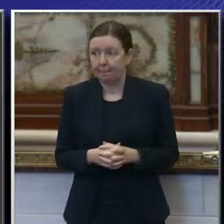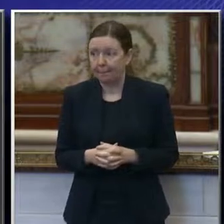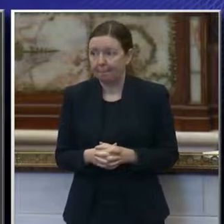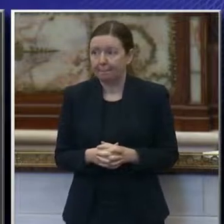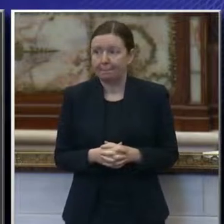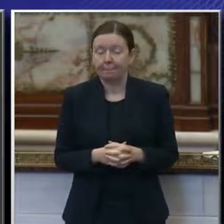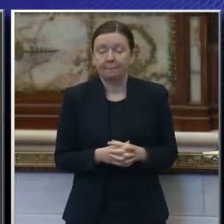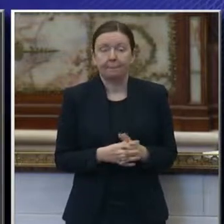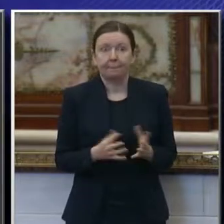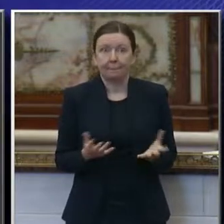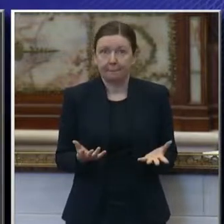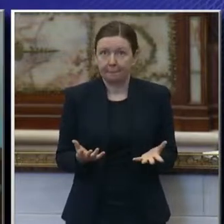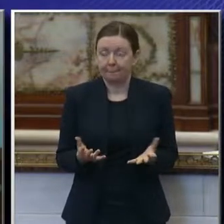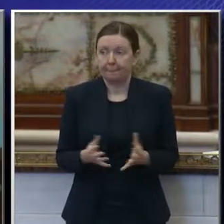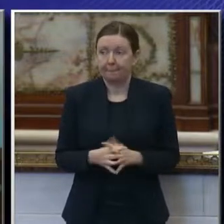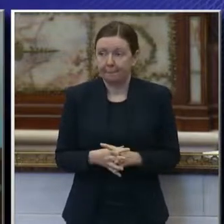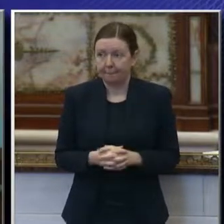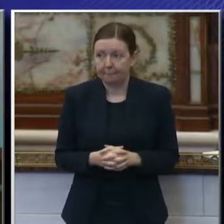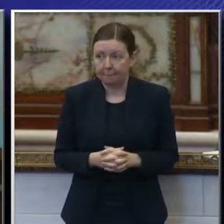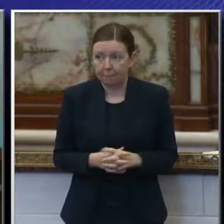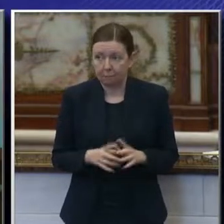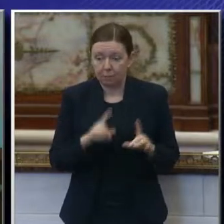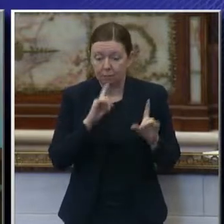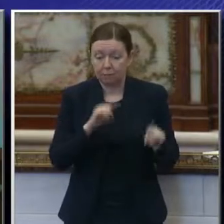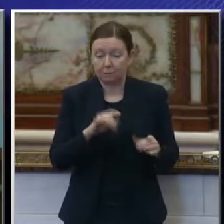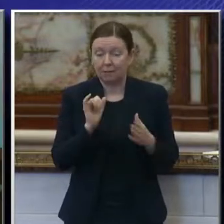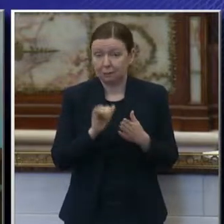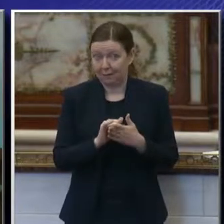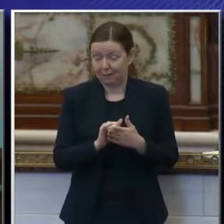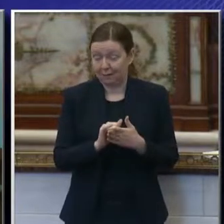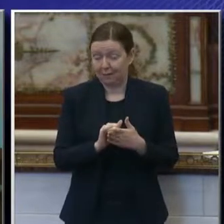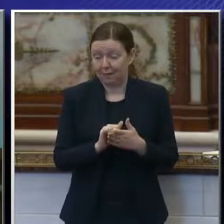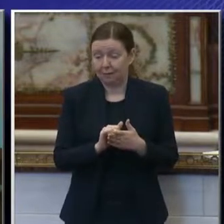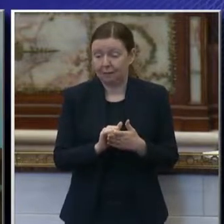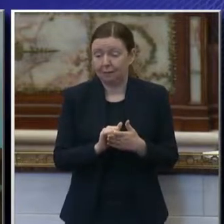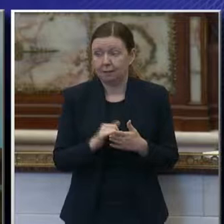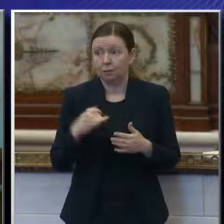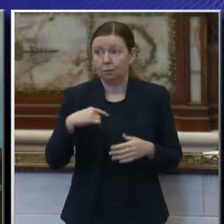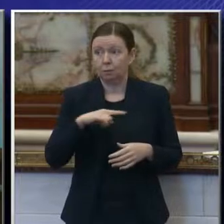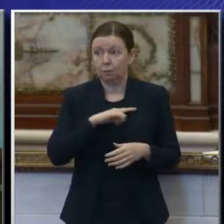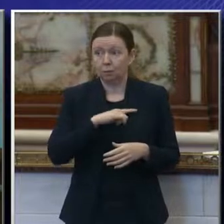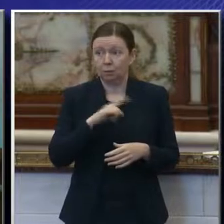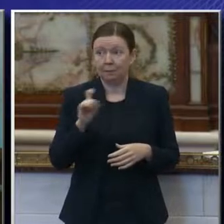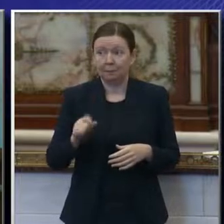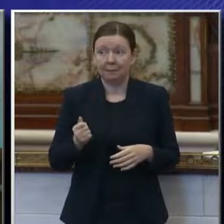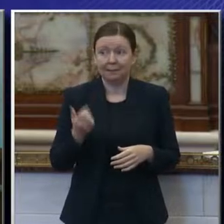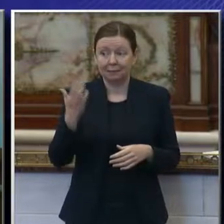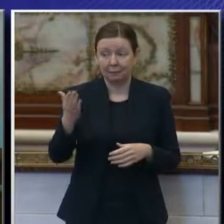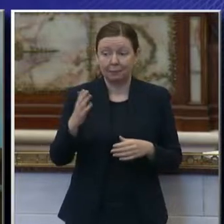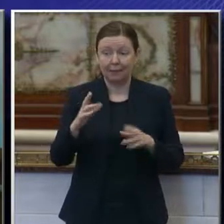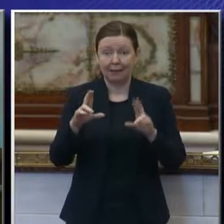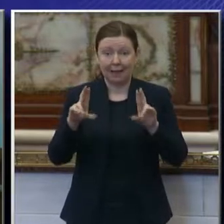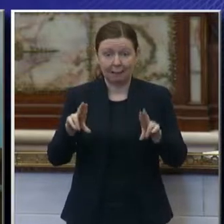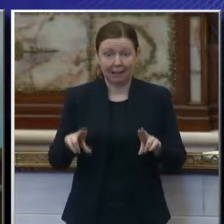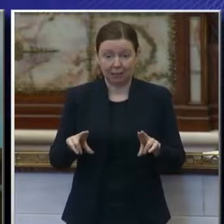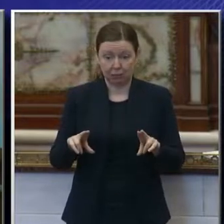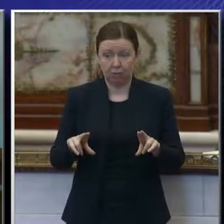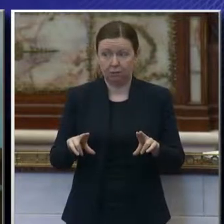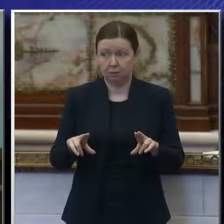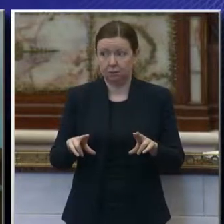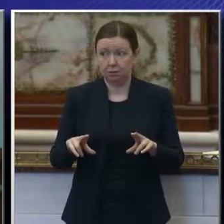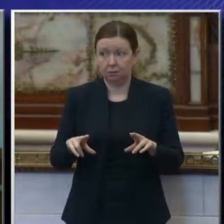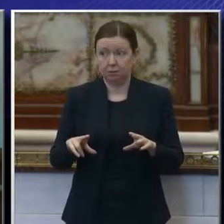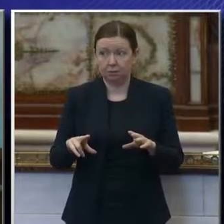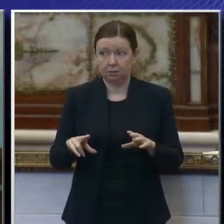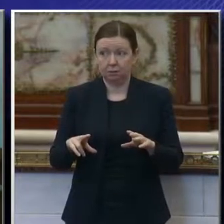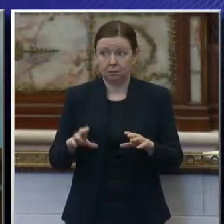I guess all I can say to respond to that, Councilman, is that we must submit an application no later than